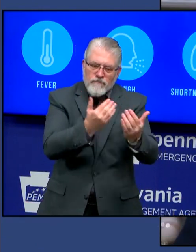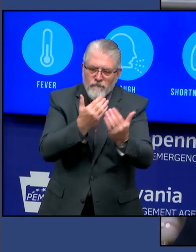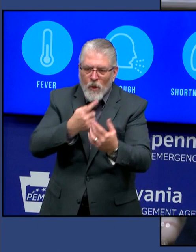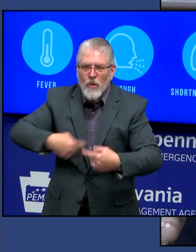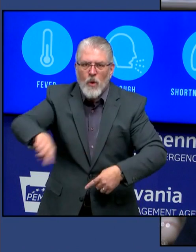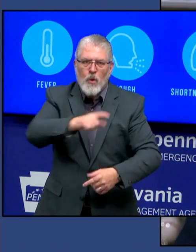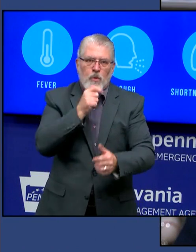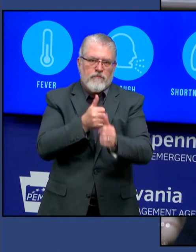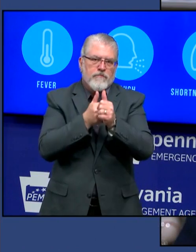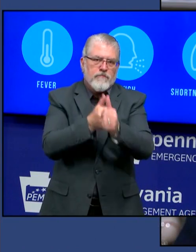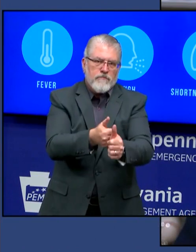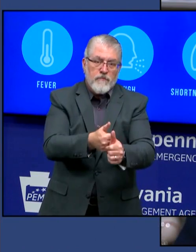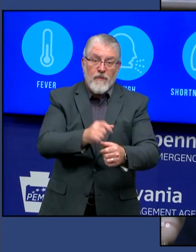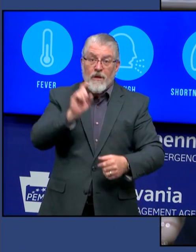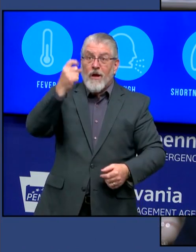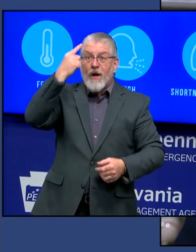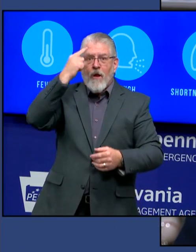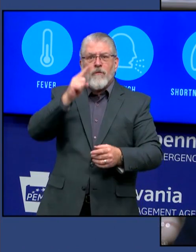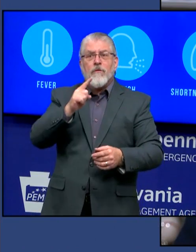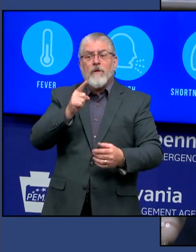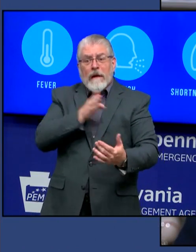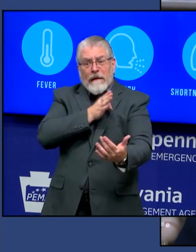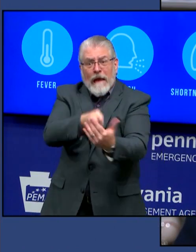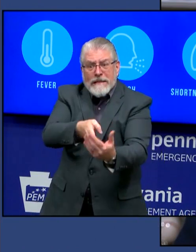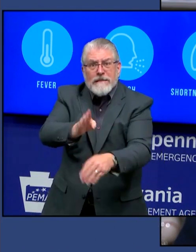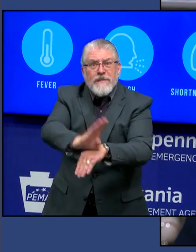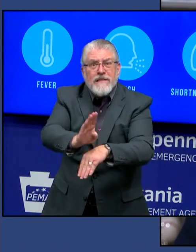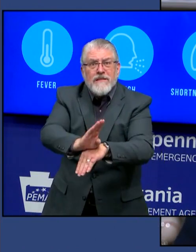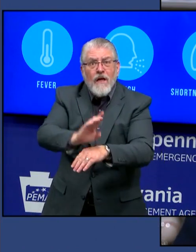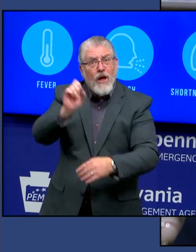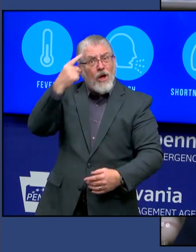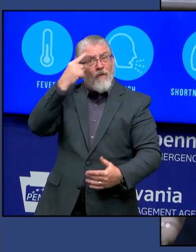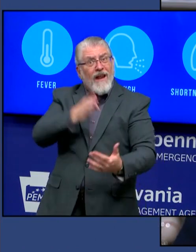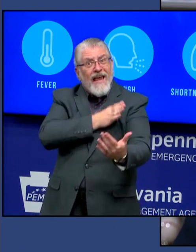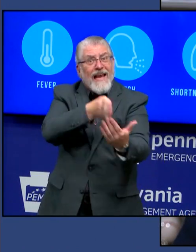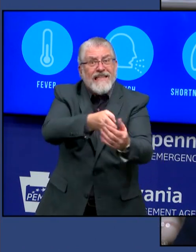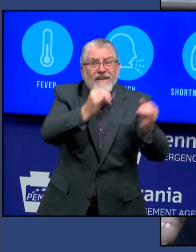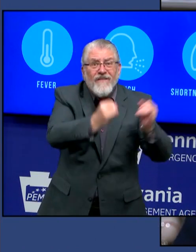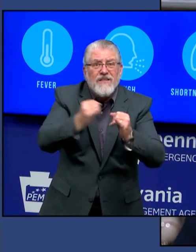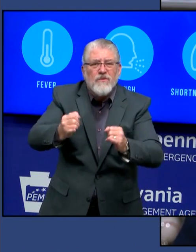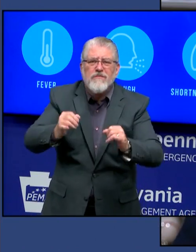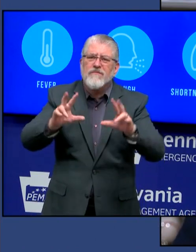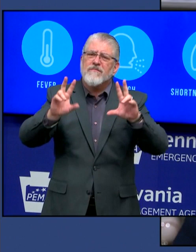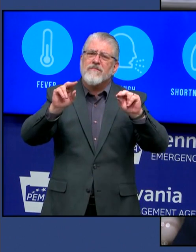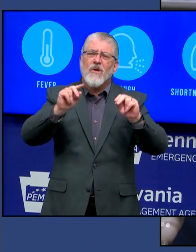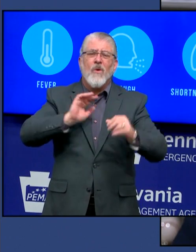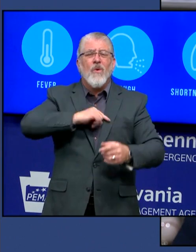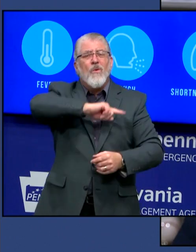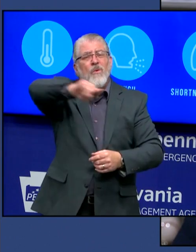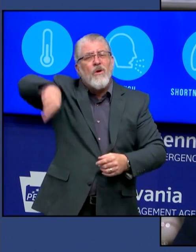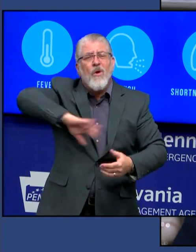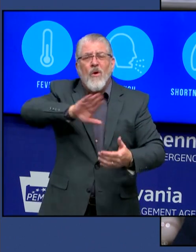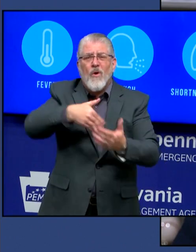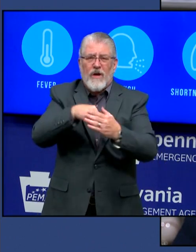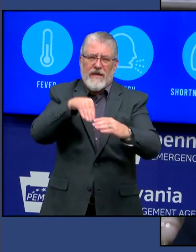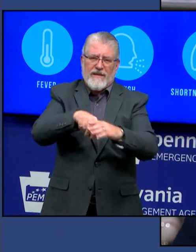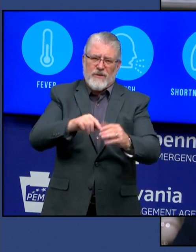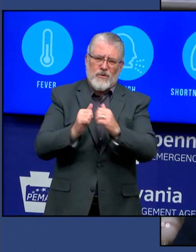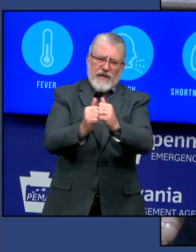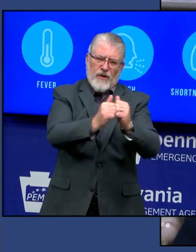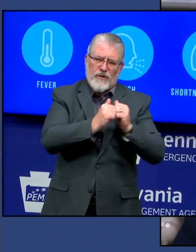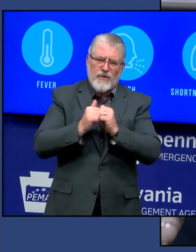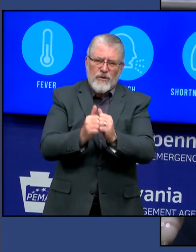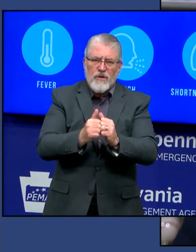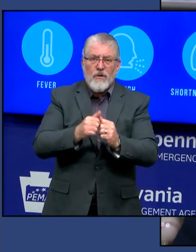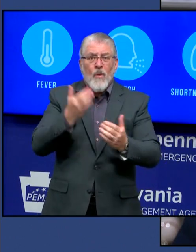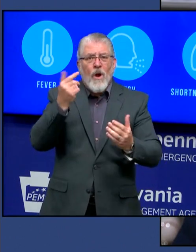together. There is no greater service you can perform for your family, for your friends and neighbors, than to close physical locations